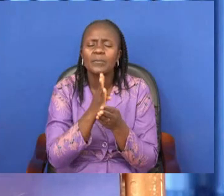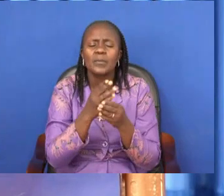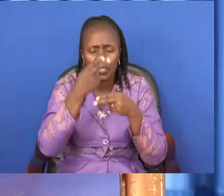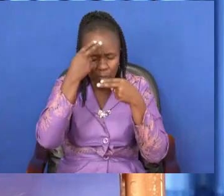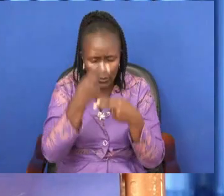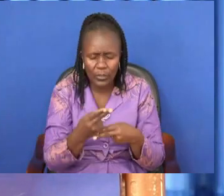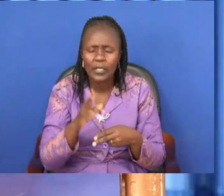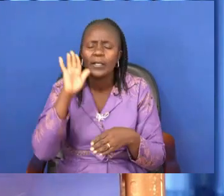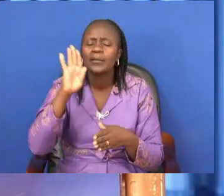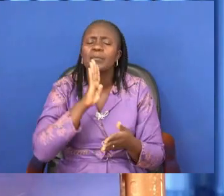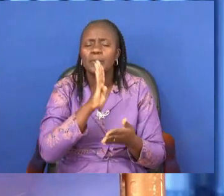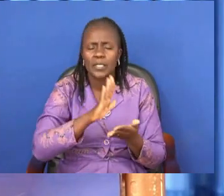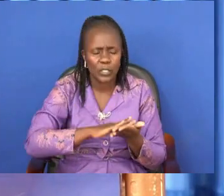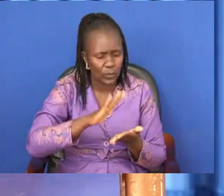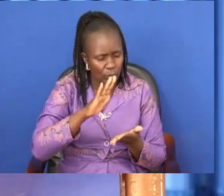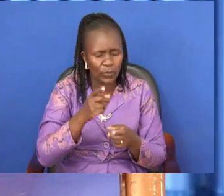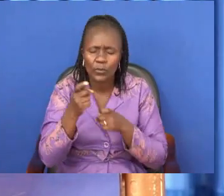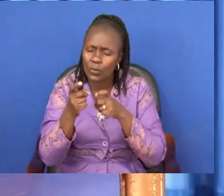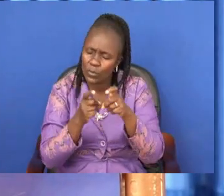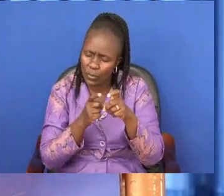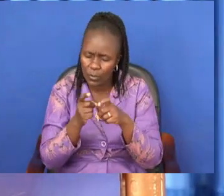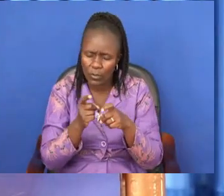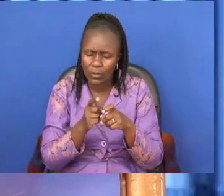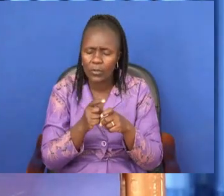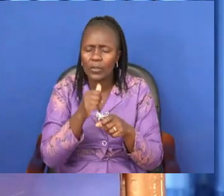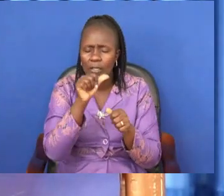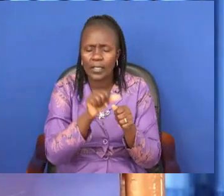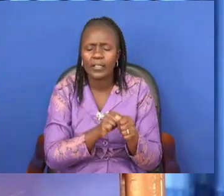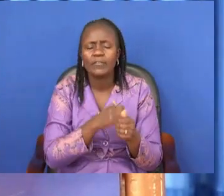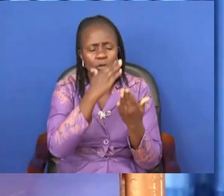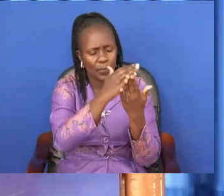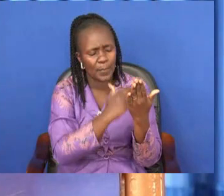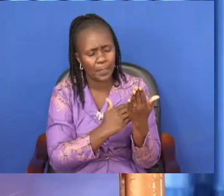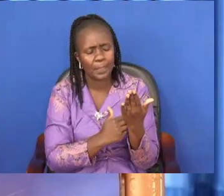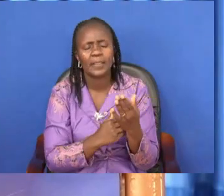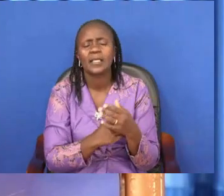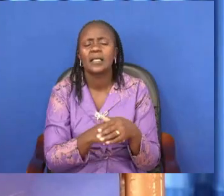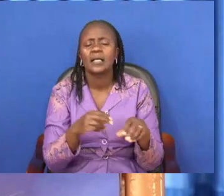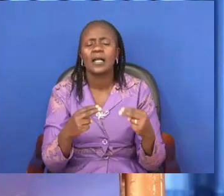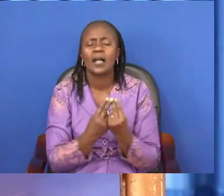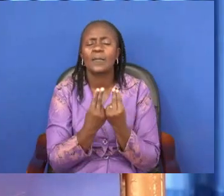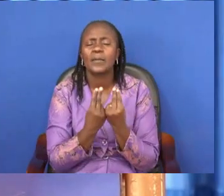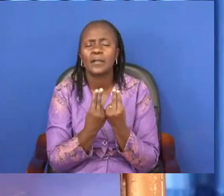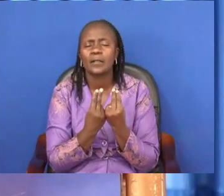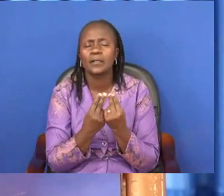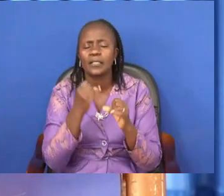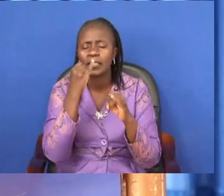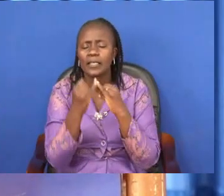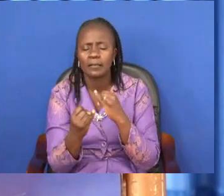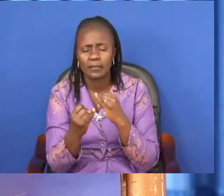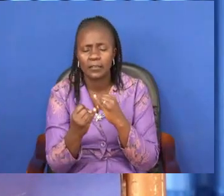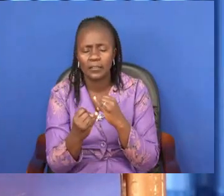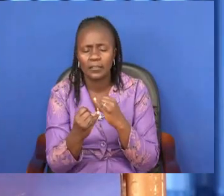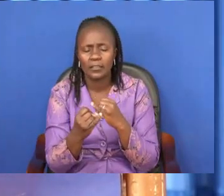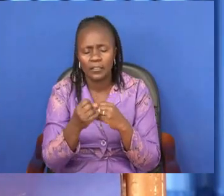honored, may you be glorified. Take control of each and every activity that is going to take place until the end,